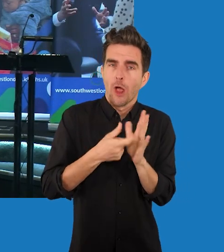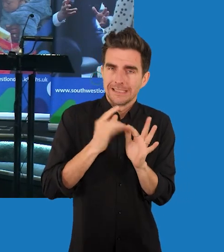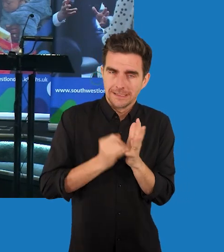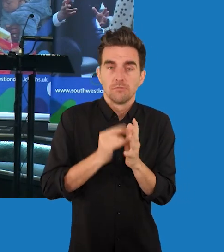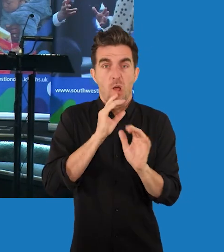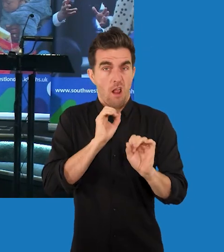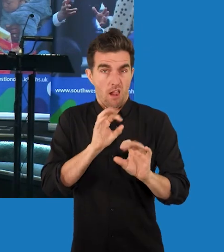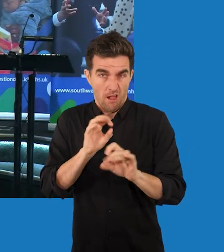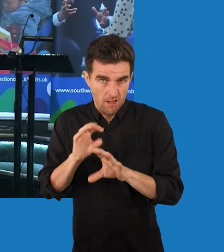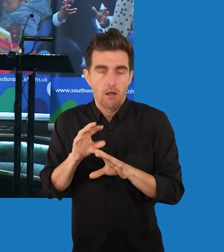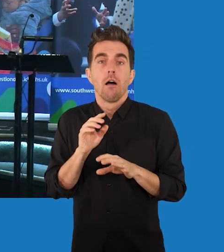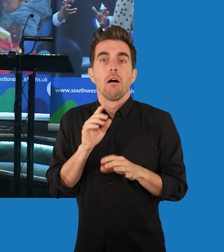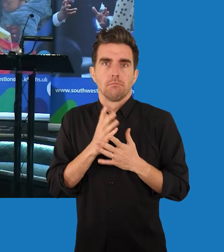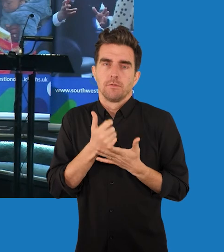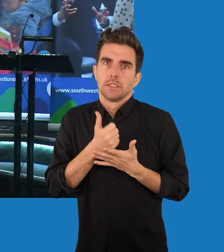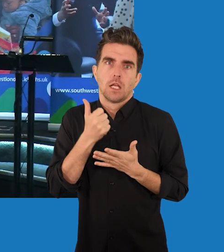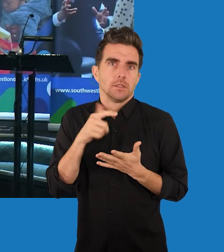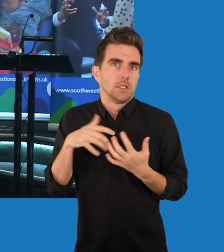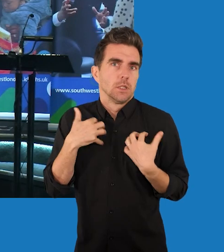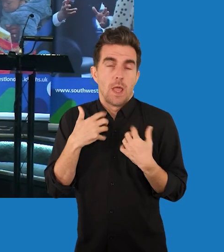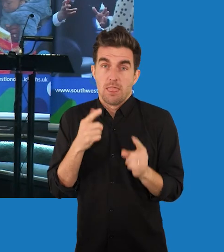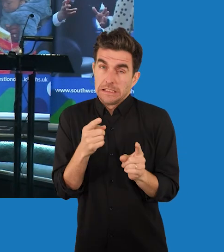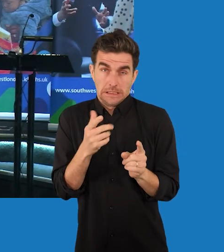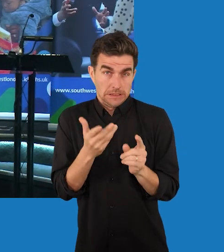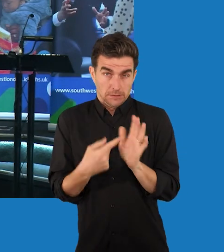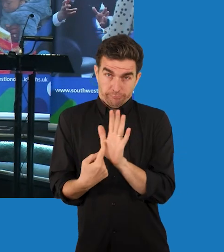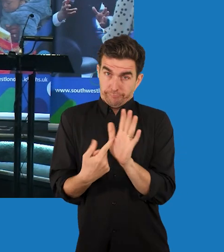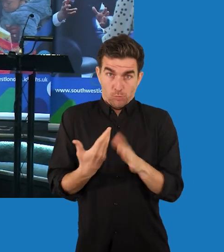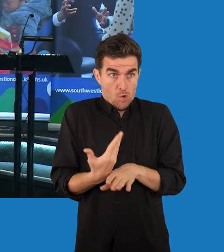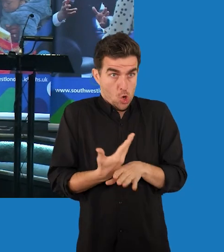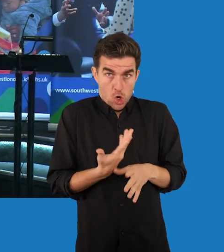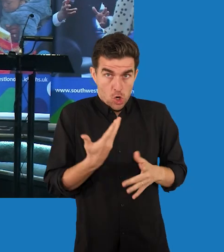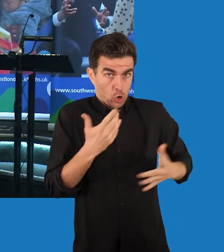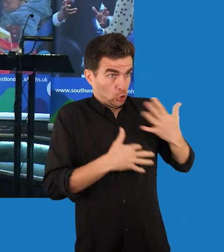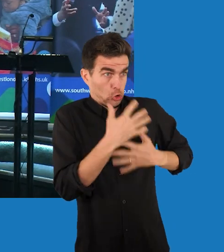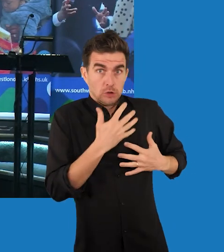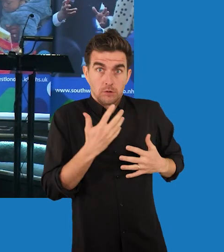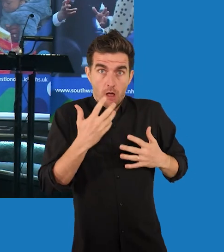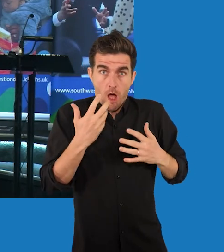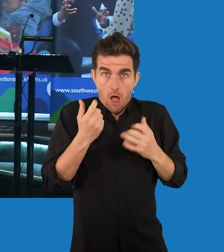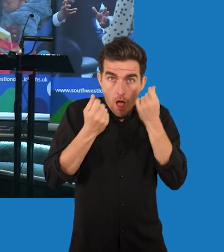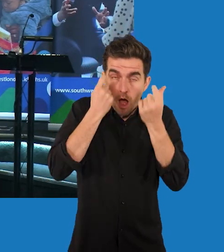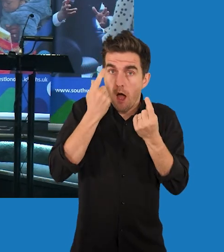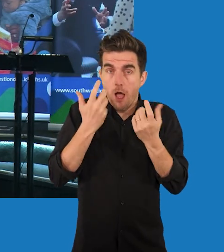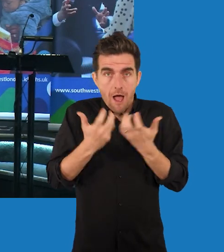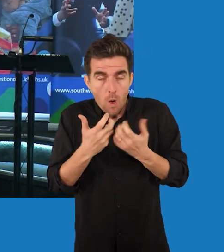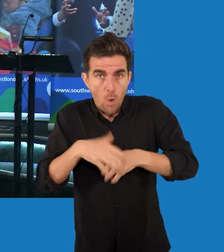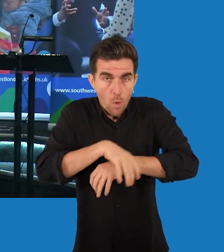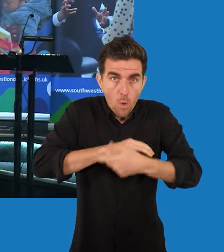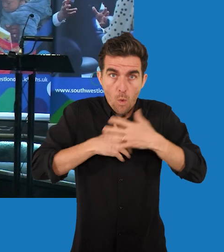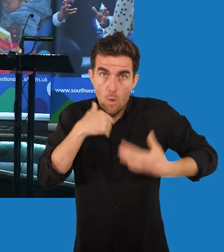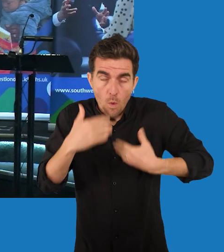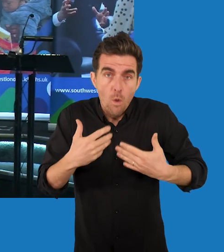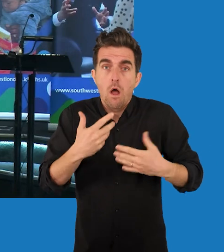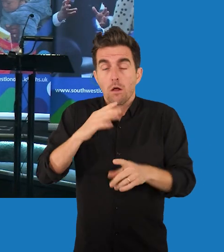got fantastic case studies, which I think showcase the breadth of work, the breadth of innovation, and the way